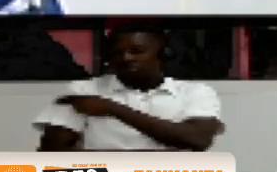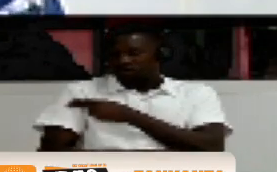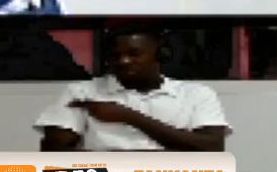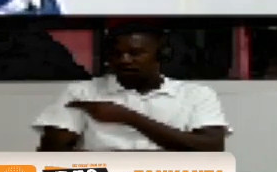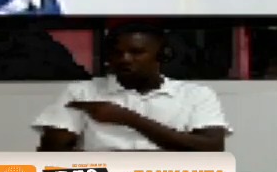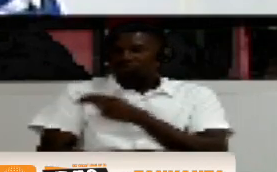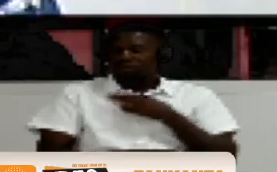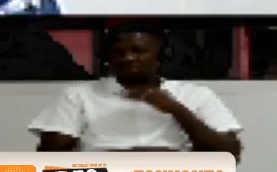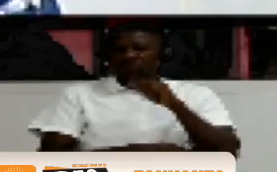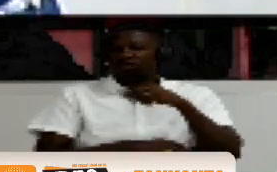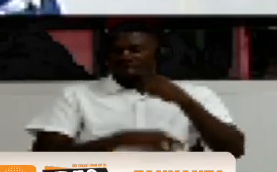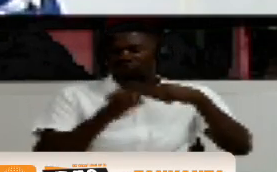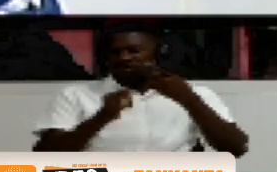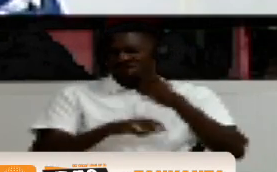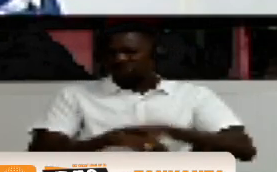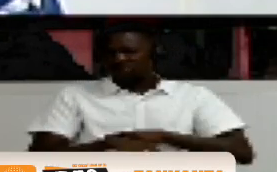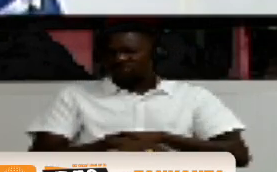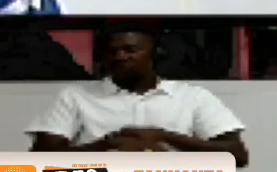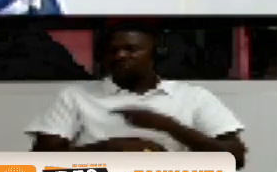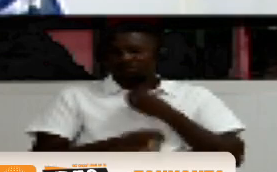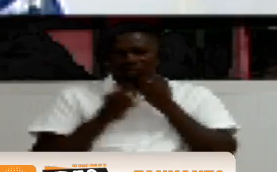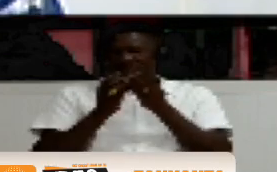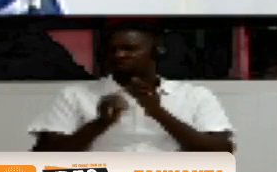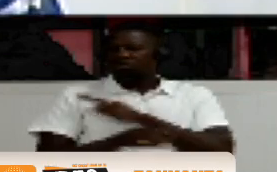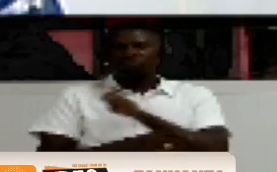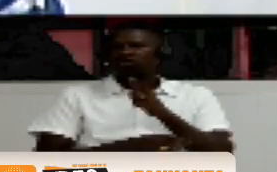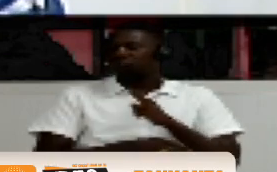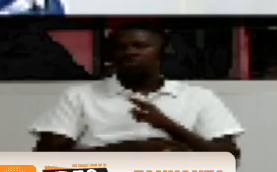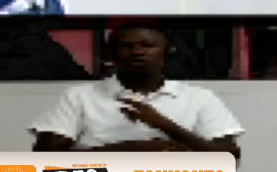I did it for some time and said I am no more going,